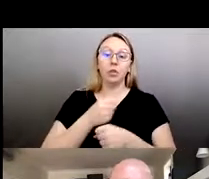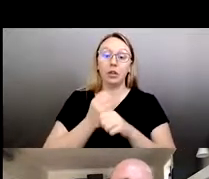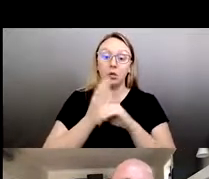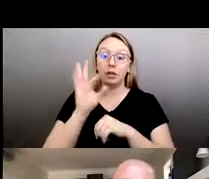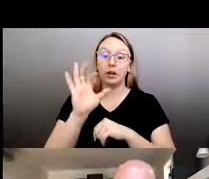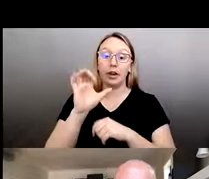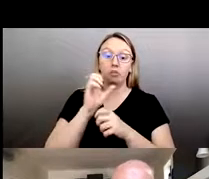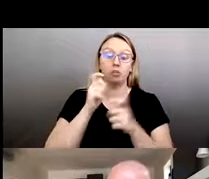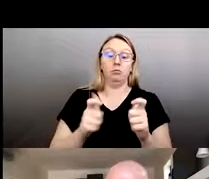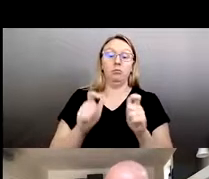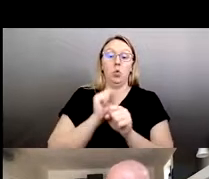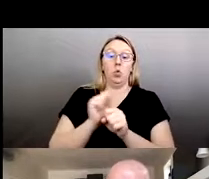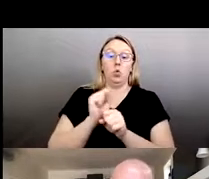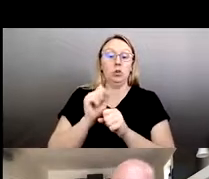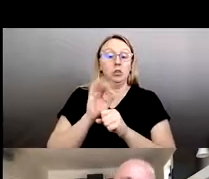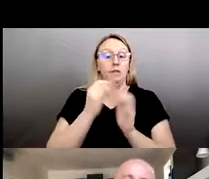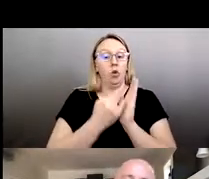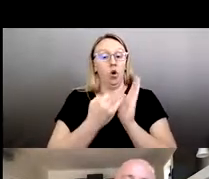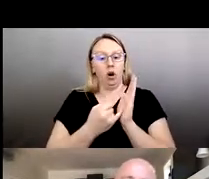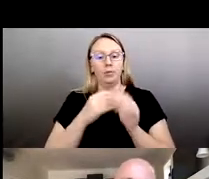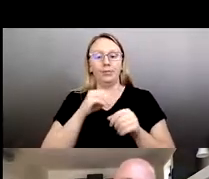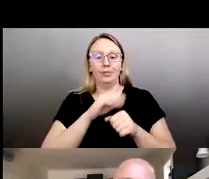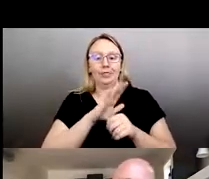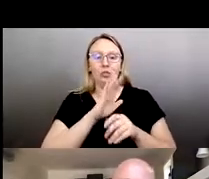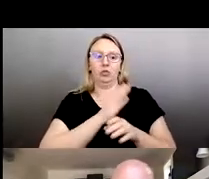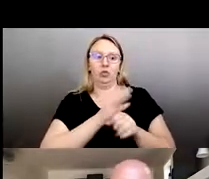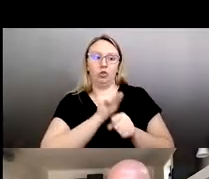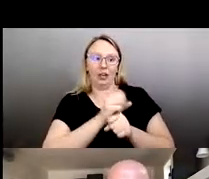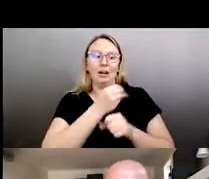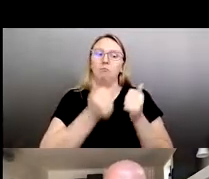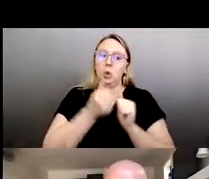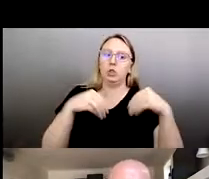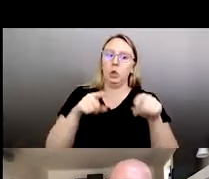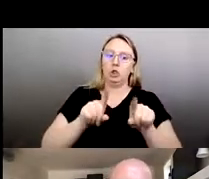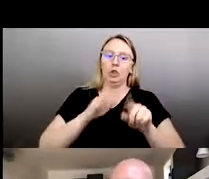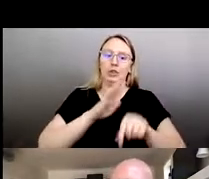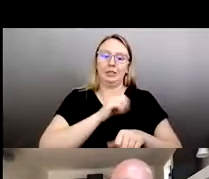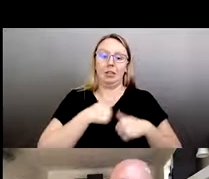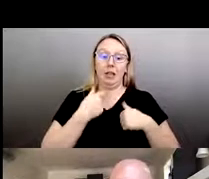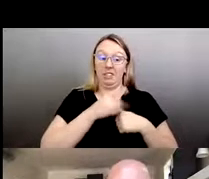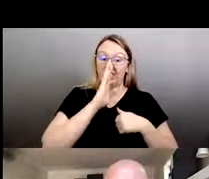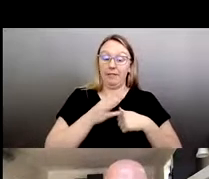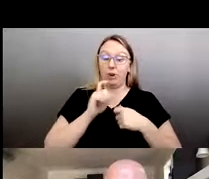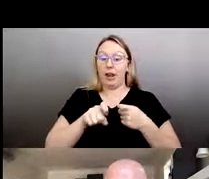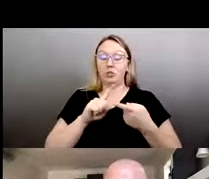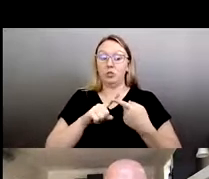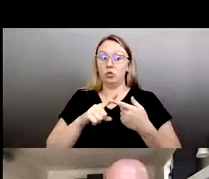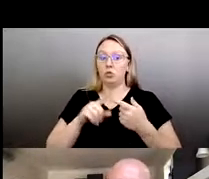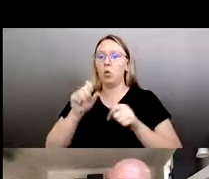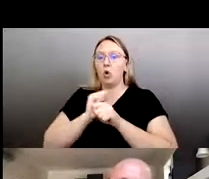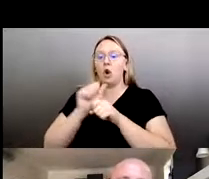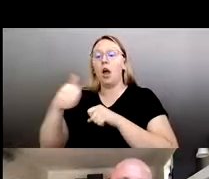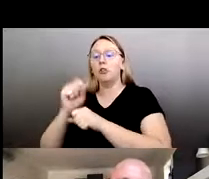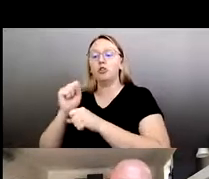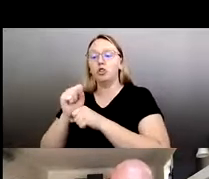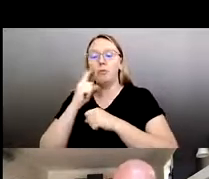his entire career, and most of those sold in his lifetime. And he actually never had to have a day job to support his art practice. He really thought